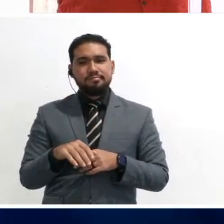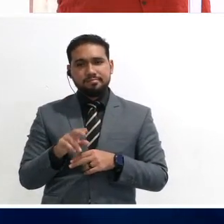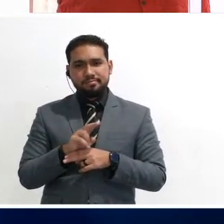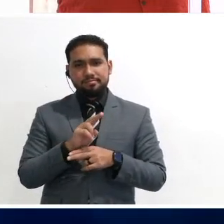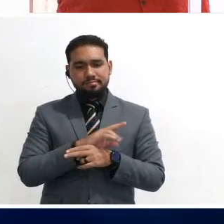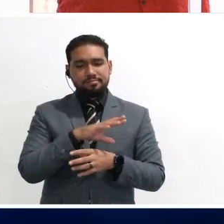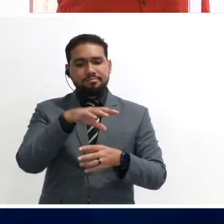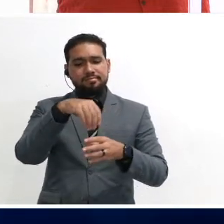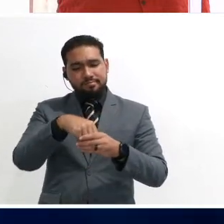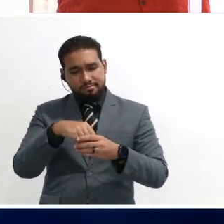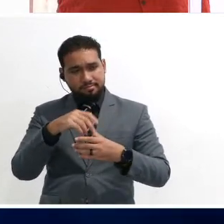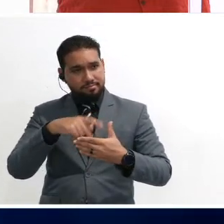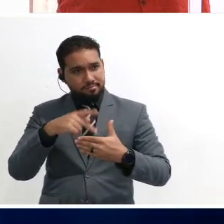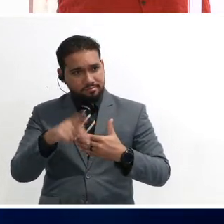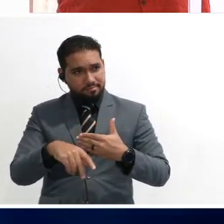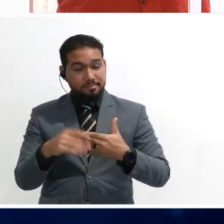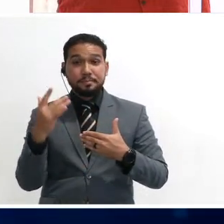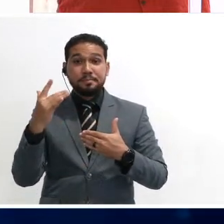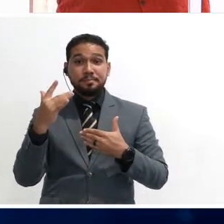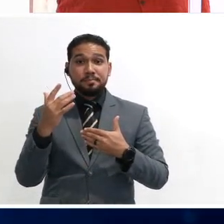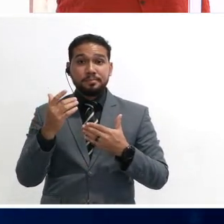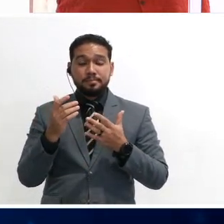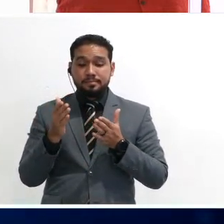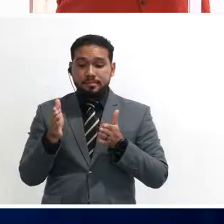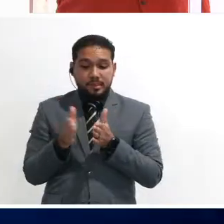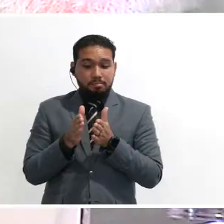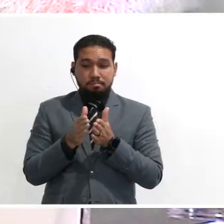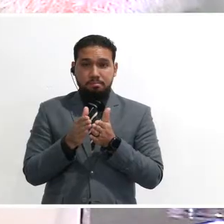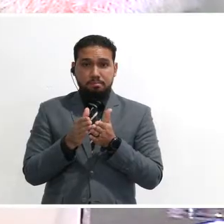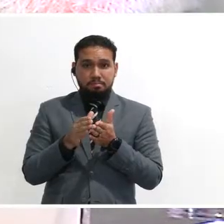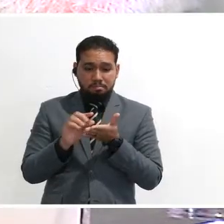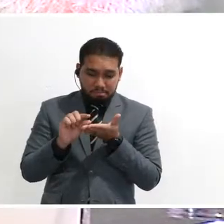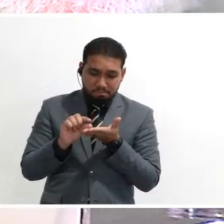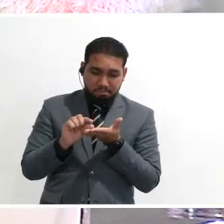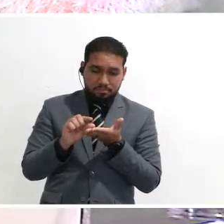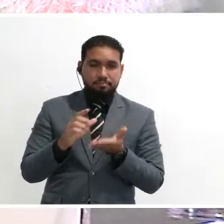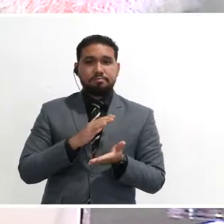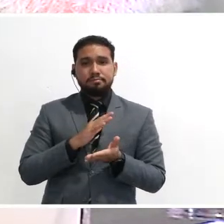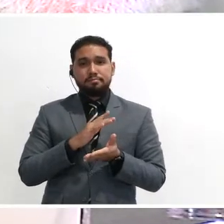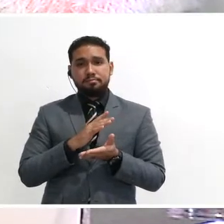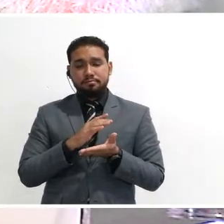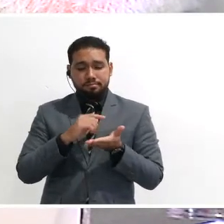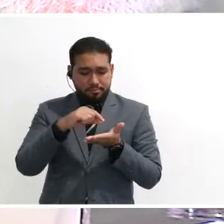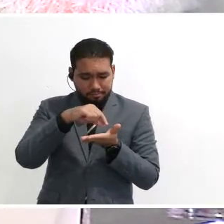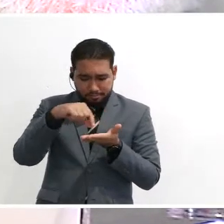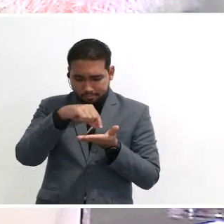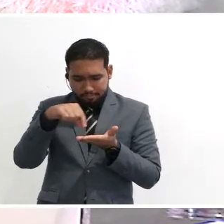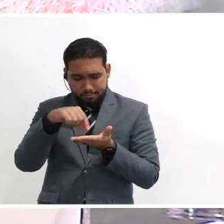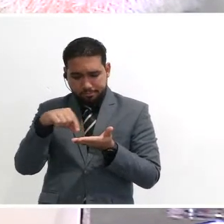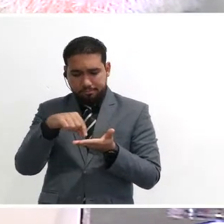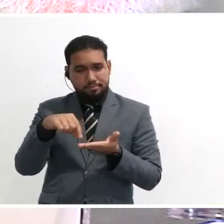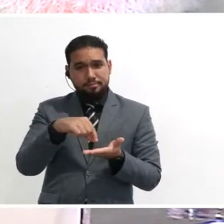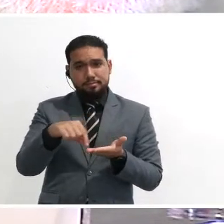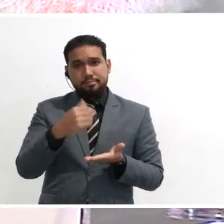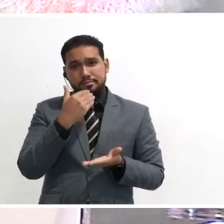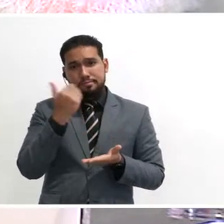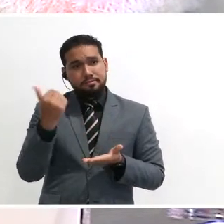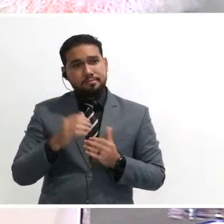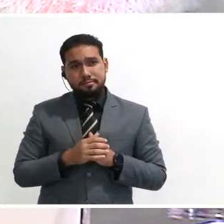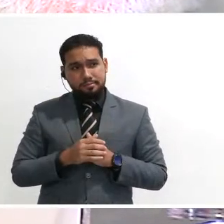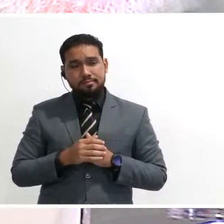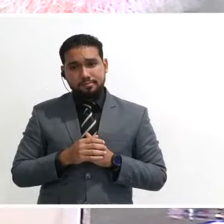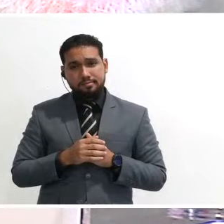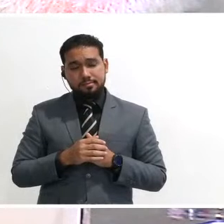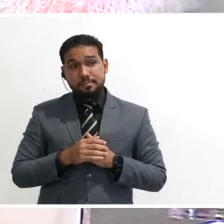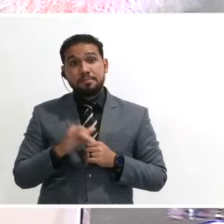smaller. They have the same local interconnect density, but since they're smaller, they're lower cost than a full